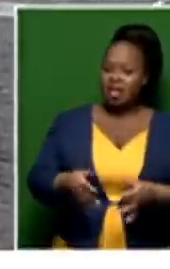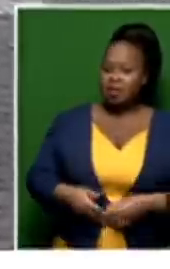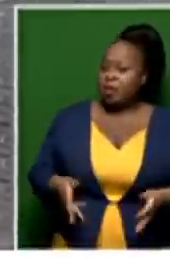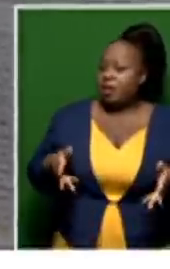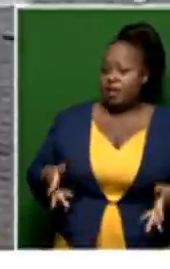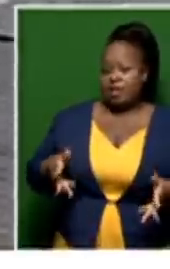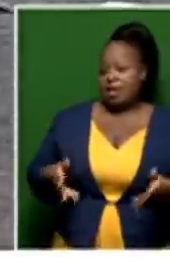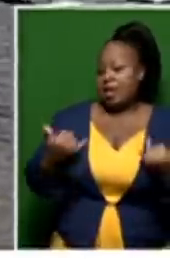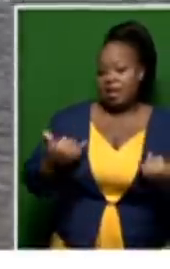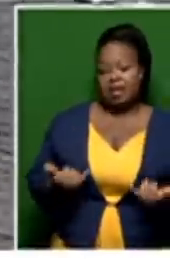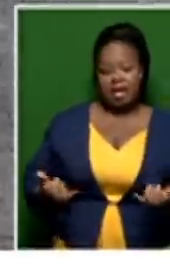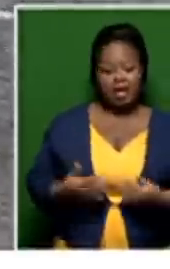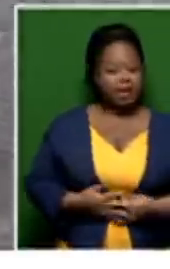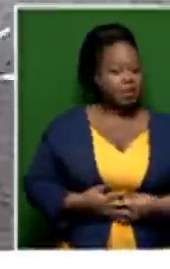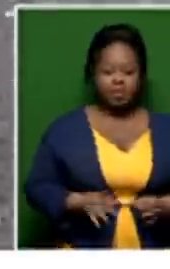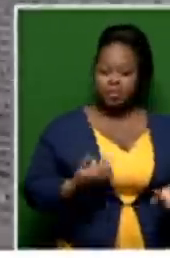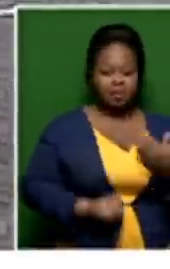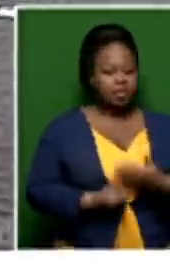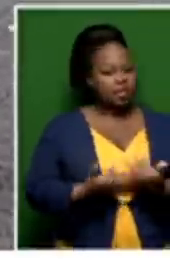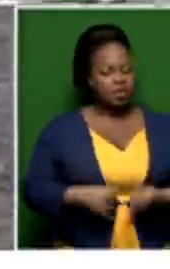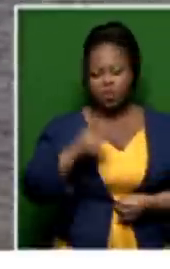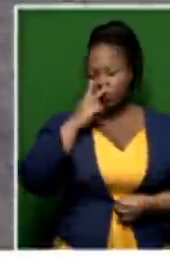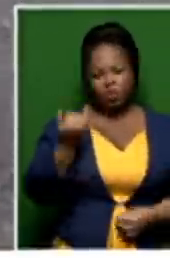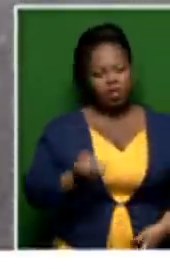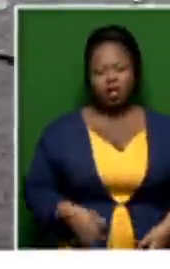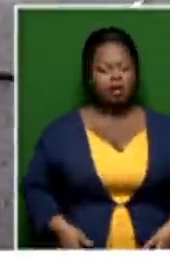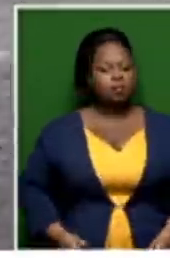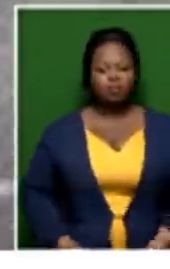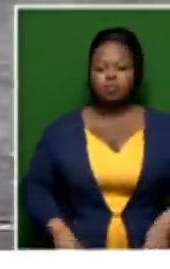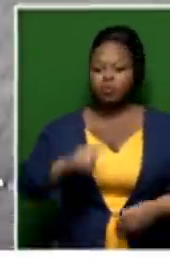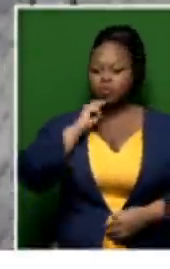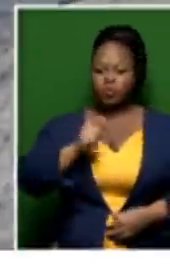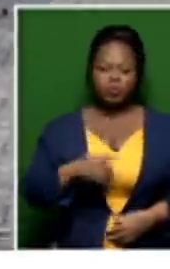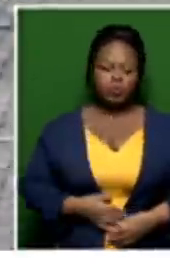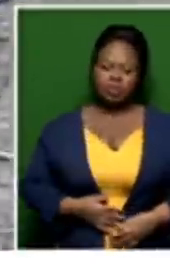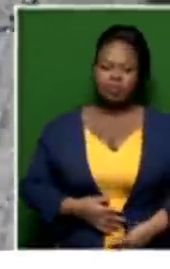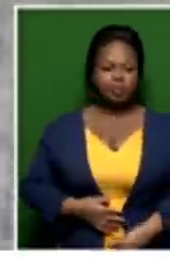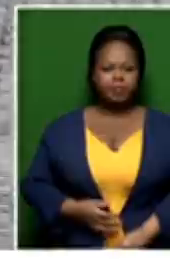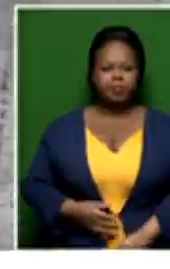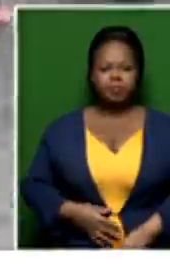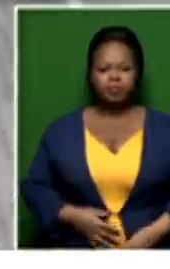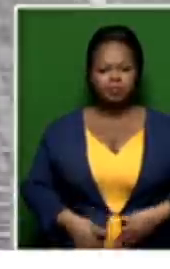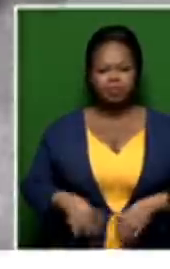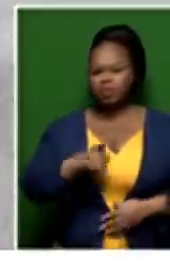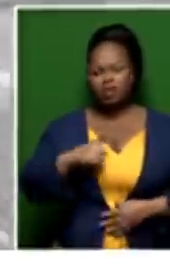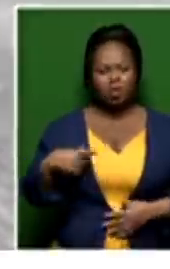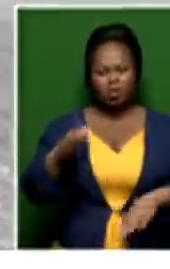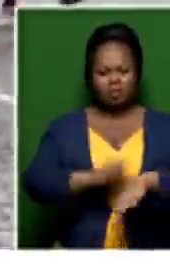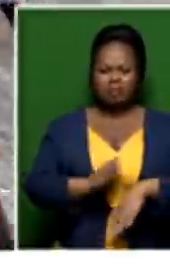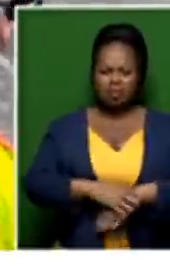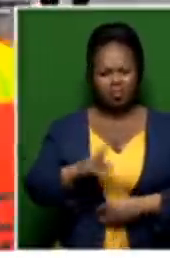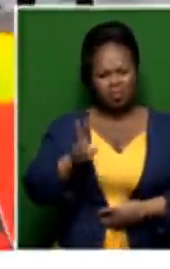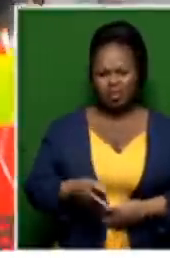we are at this particular point, it certainly seems like it's going to take a very long time